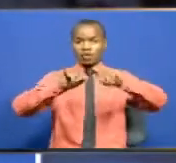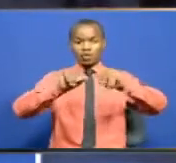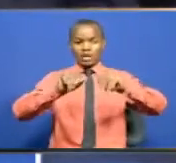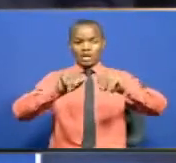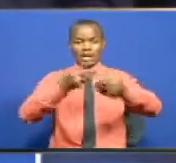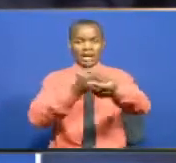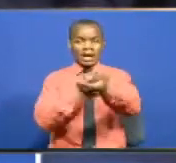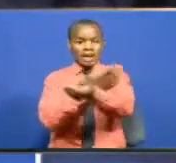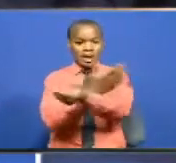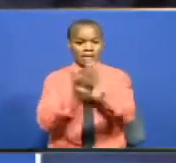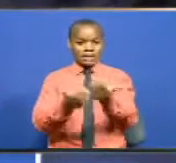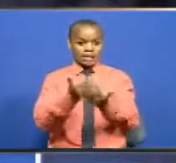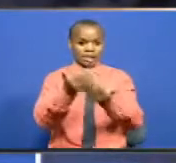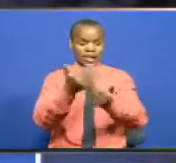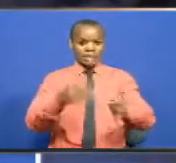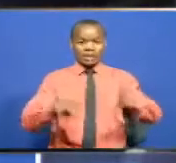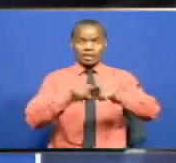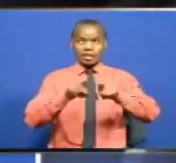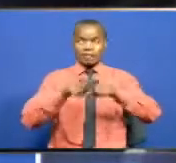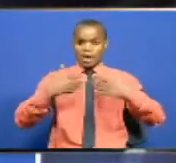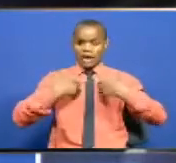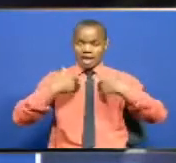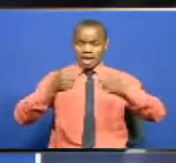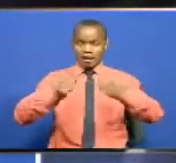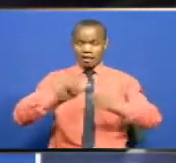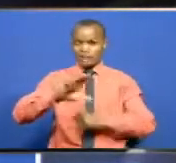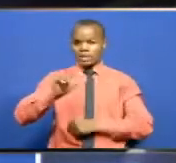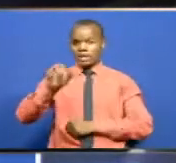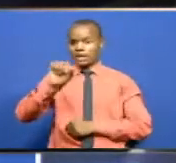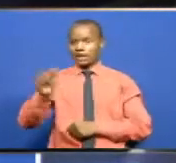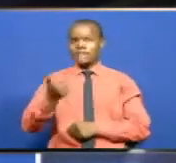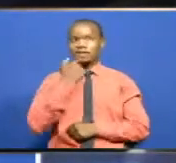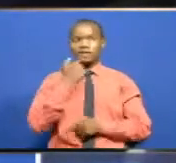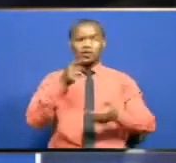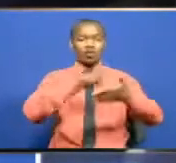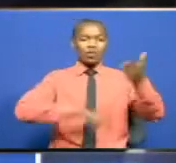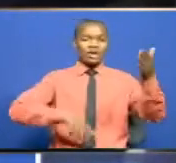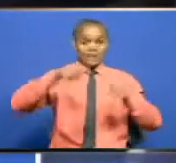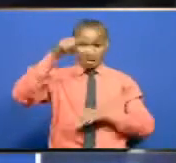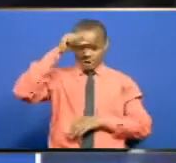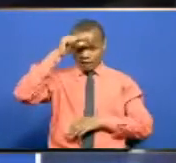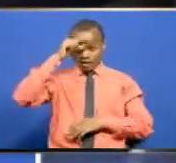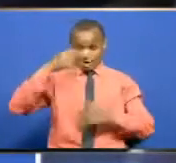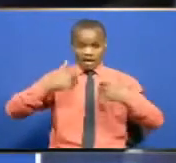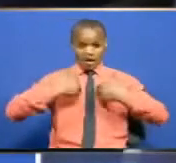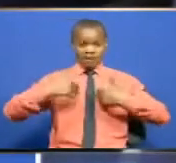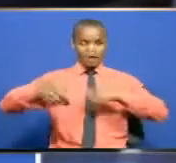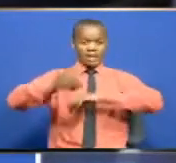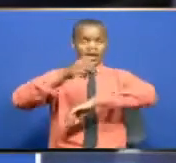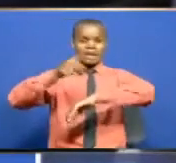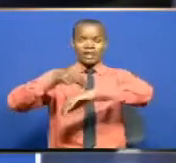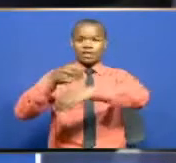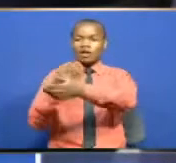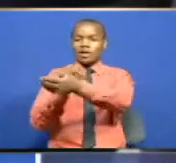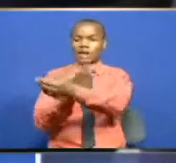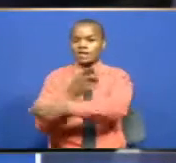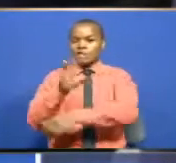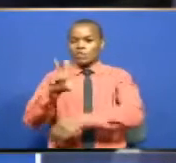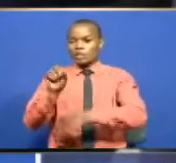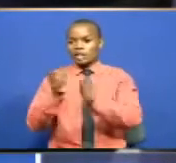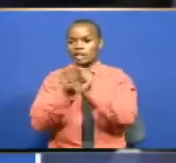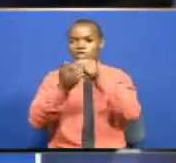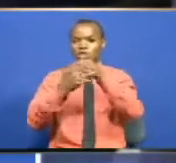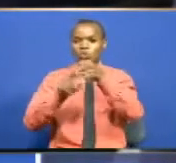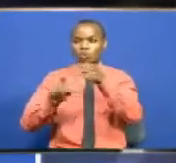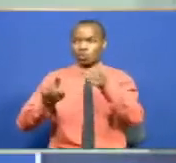care, Health CAS Rashid Aman said the government has developed a national cancer policy 2019-2020. The